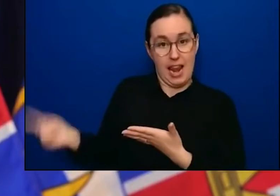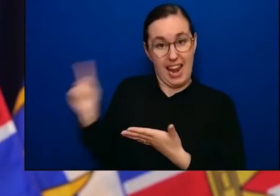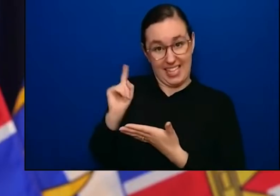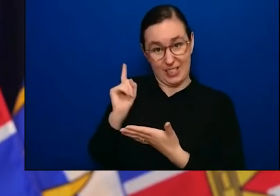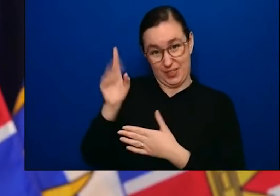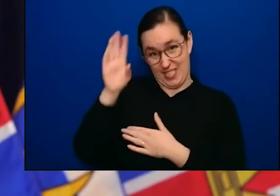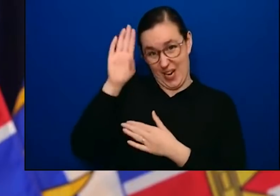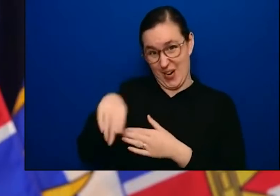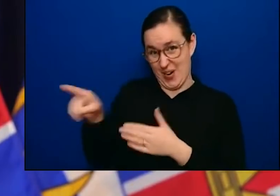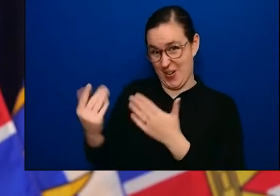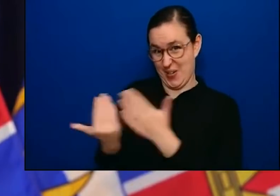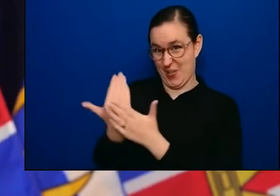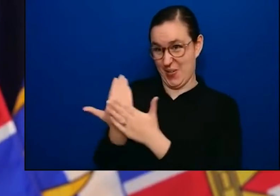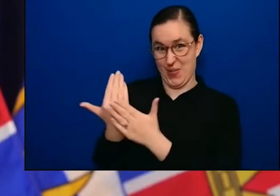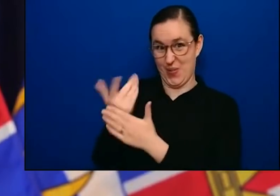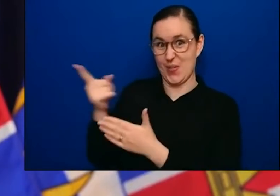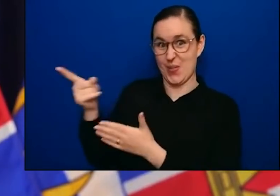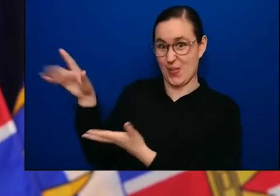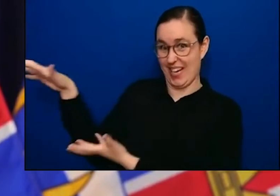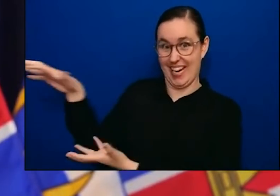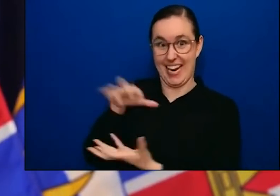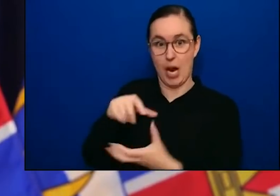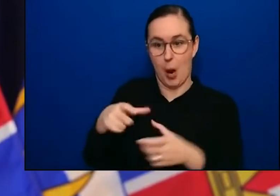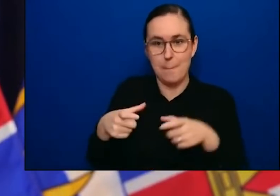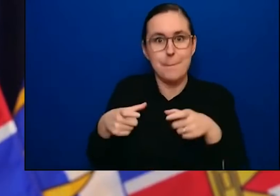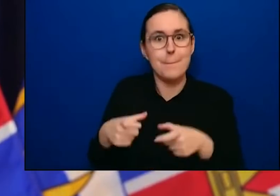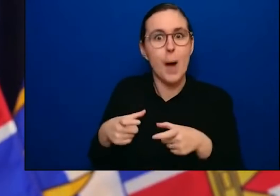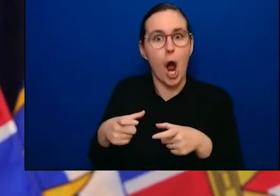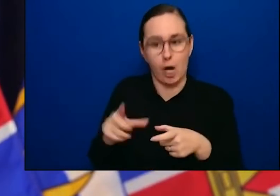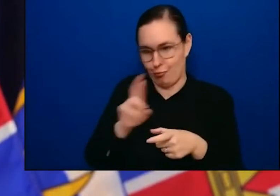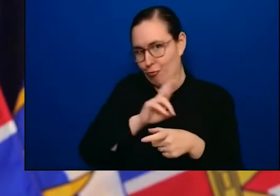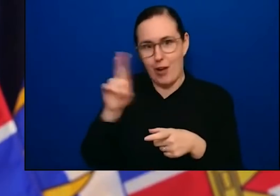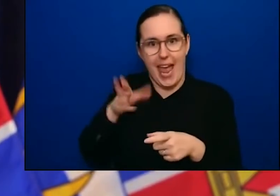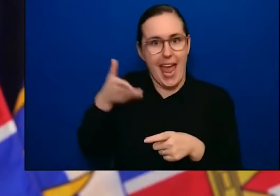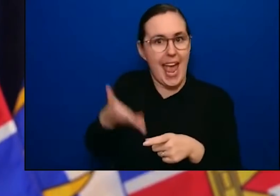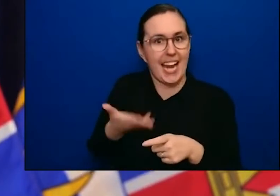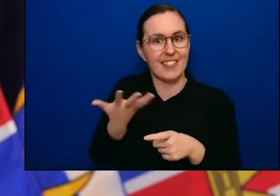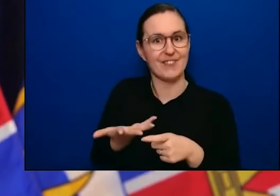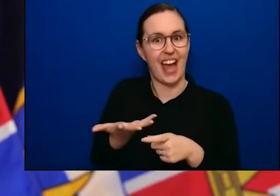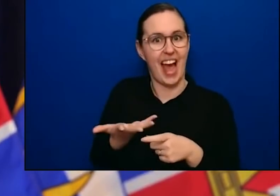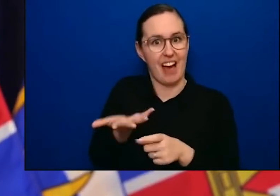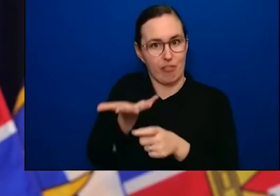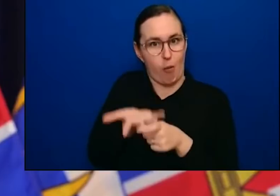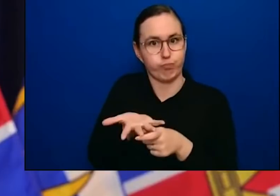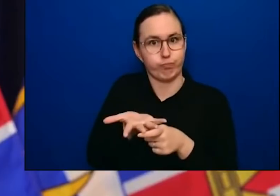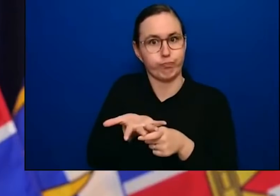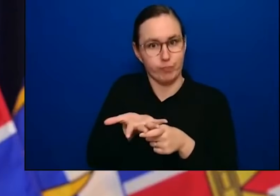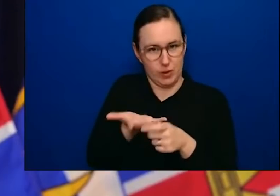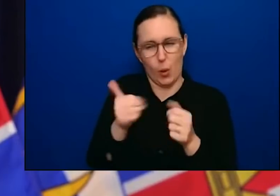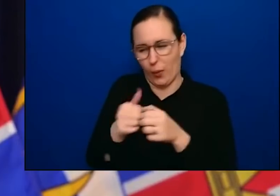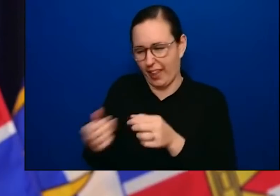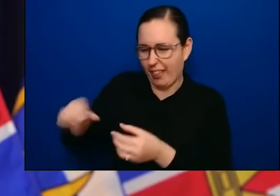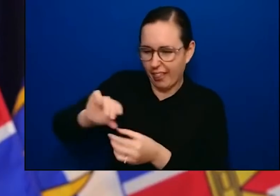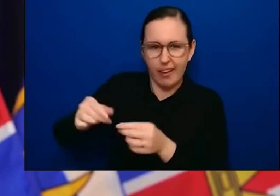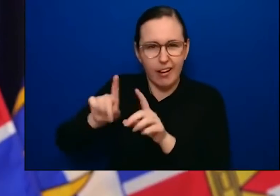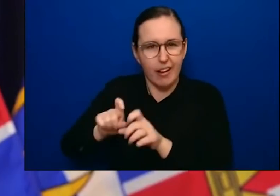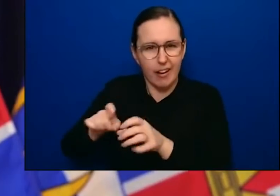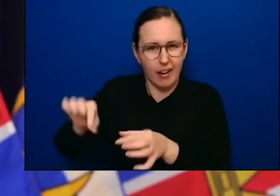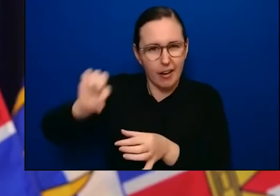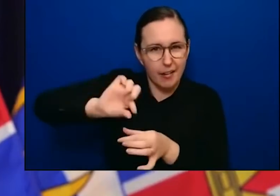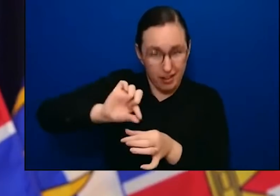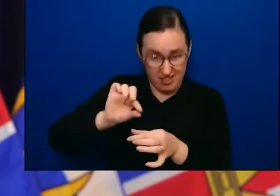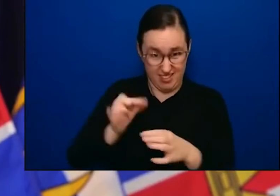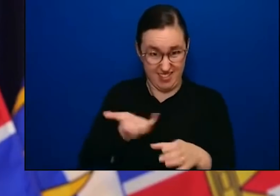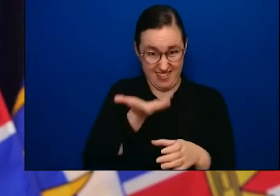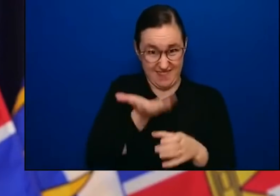in the box with the reagents, and each child in a family. So if you have 3 children, each child would